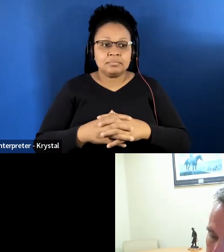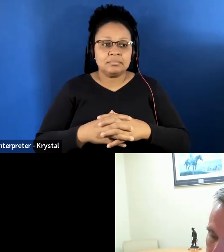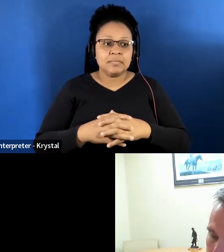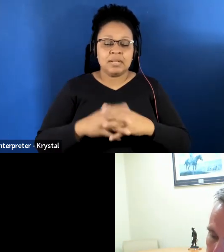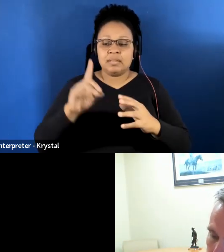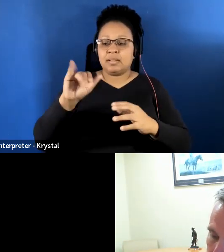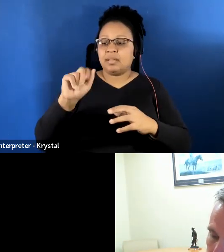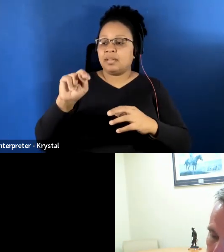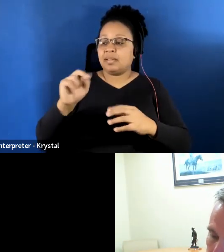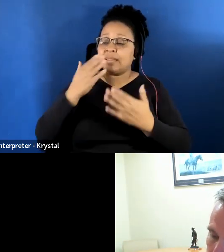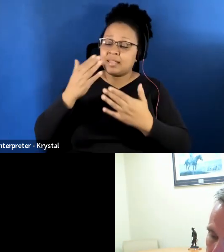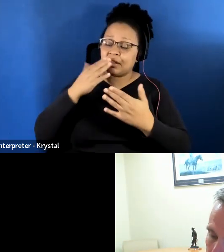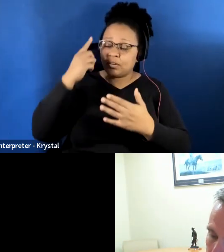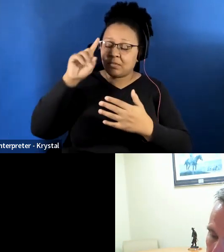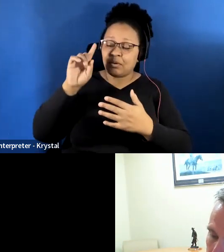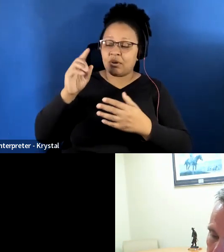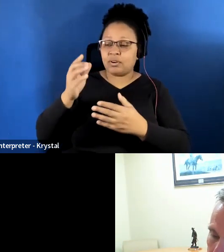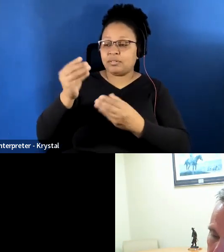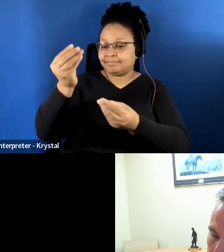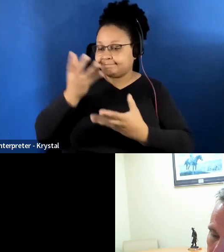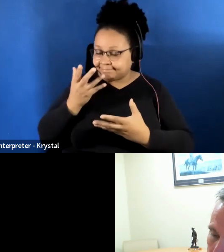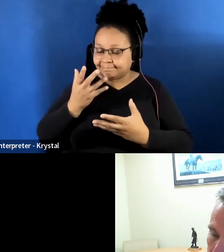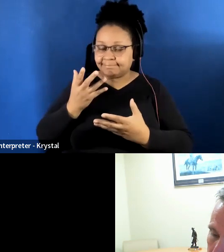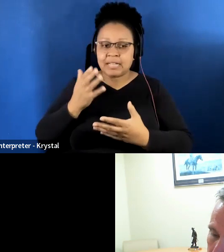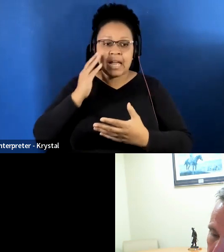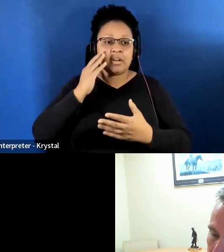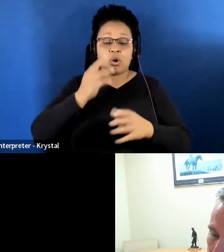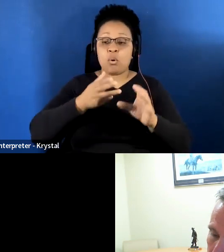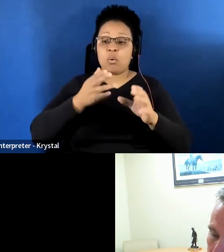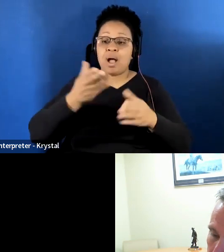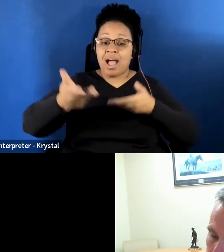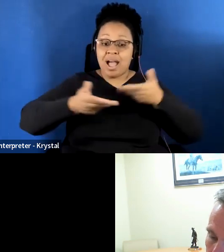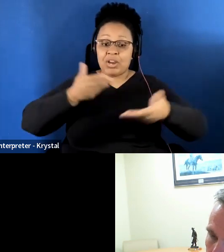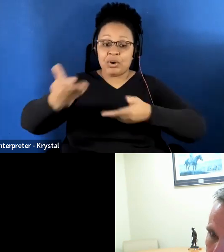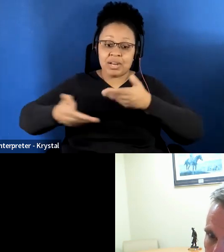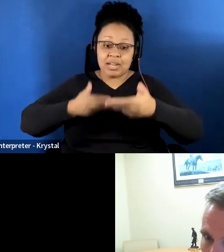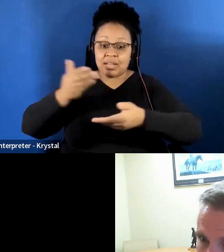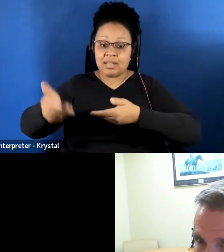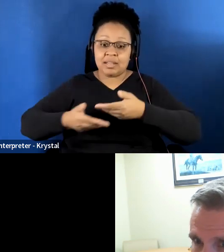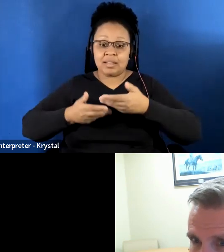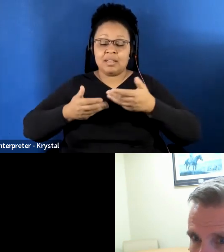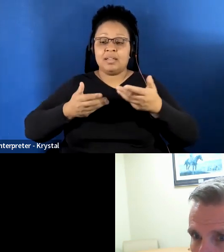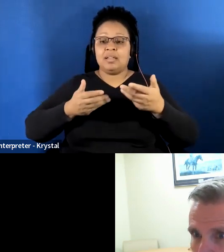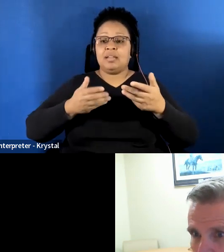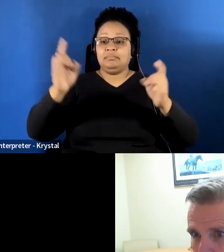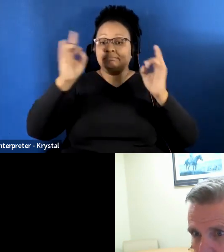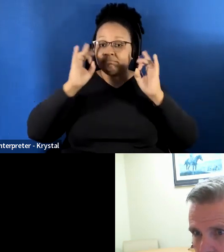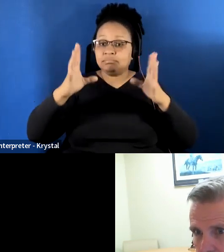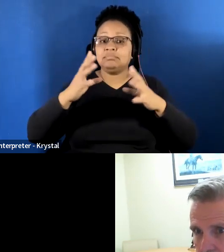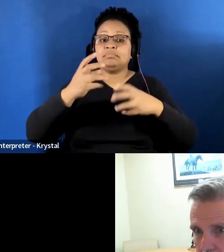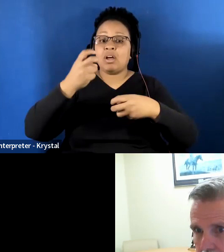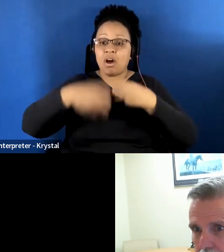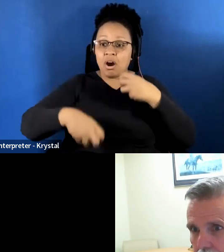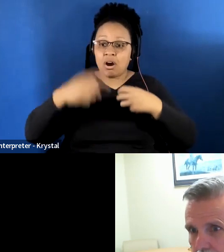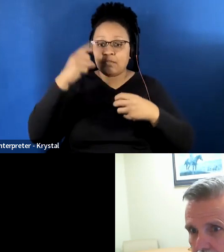Kaylin, thanks so much for sharing that. I know hiring has been incredibly difficult for a lot of